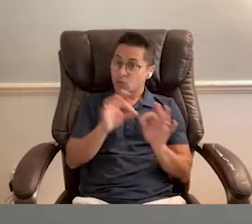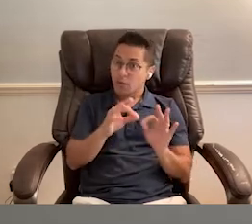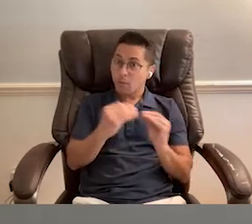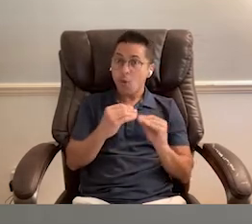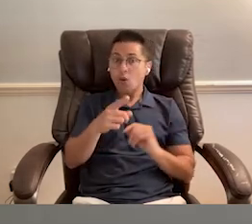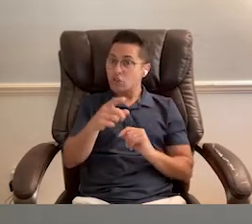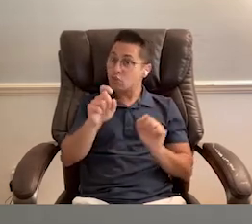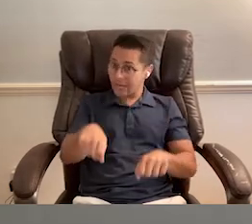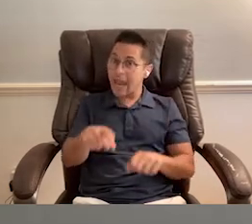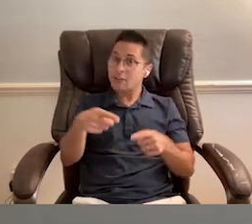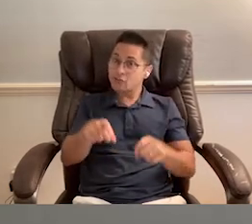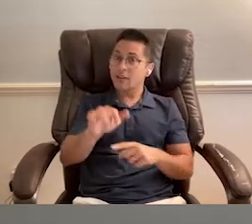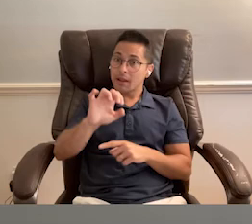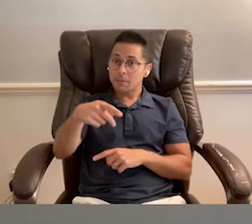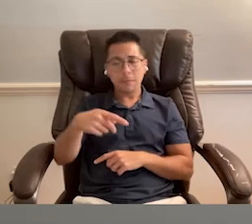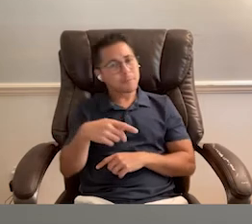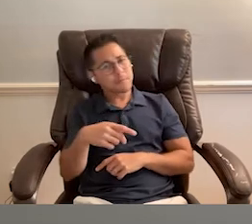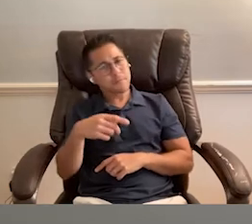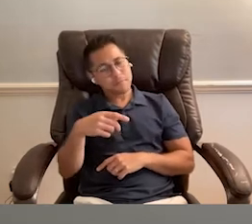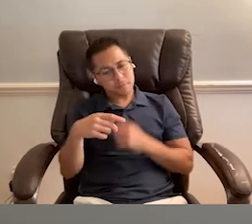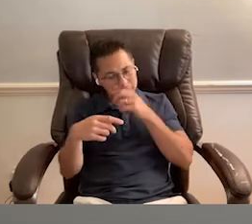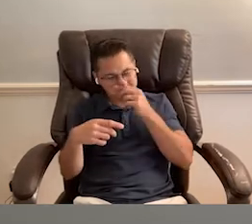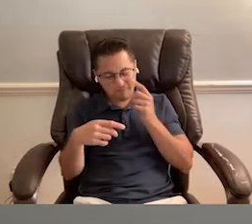yes, you can during the IEP ask. And the reason why I'm